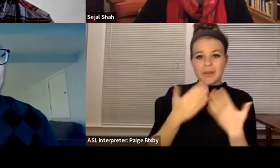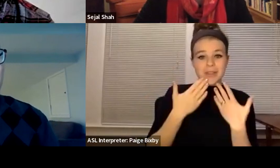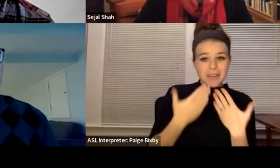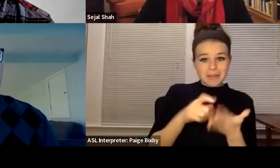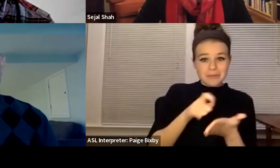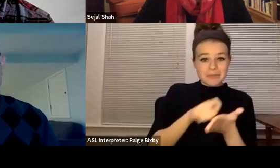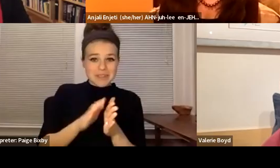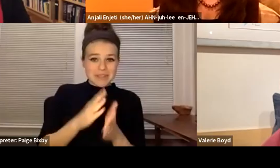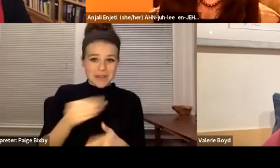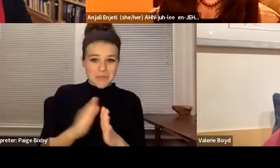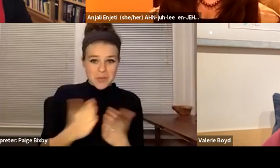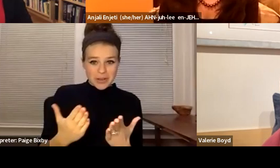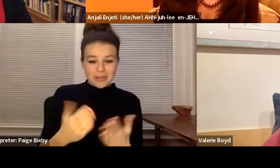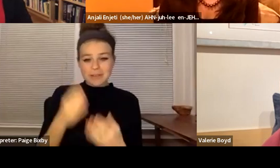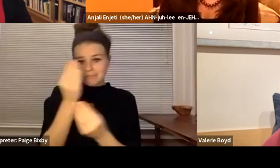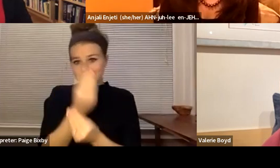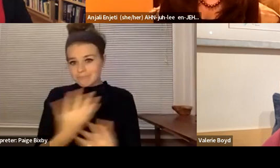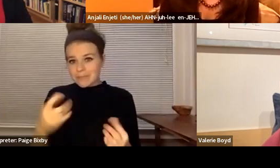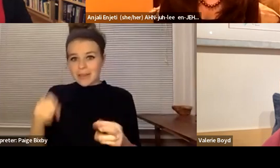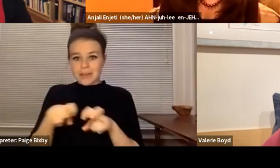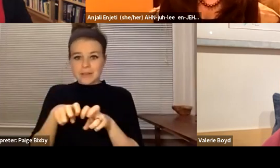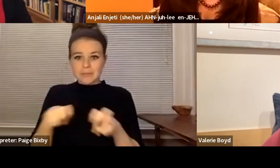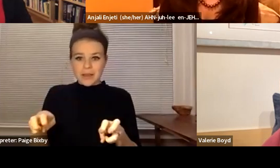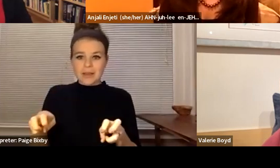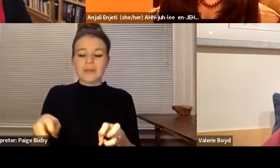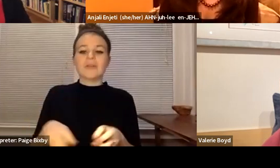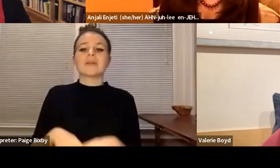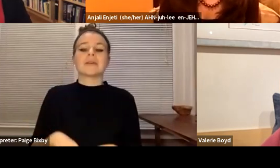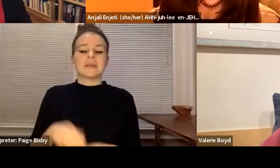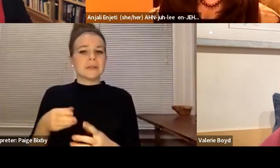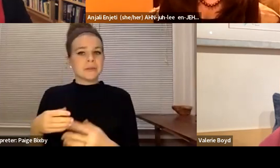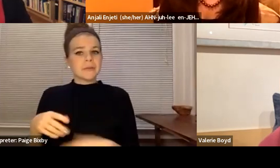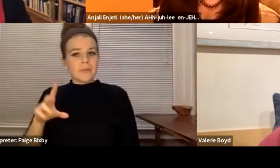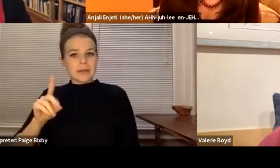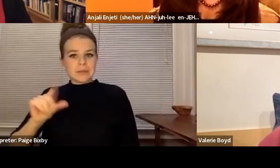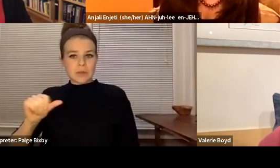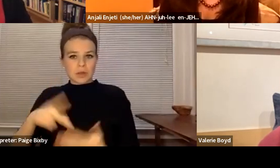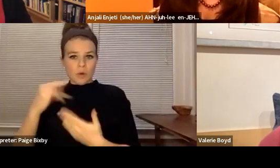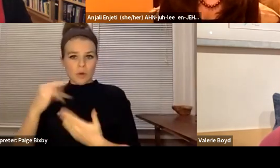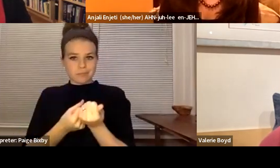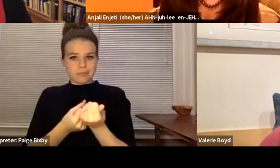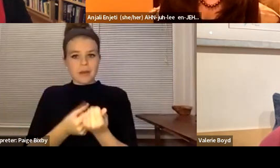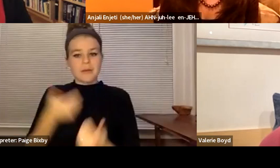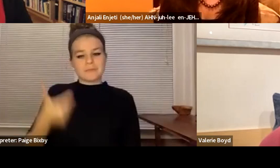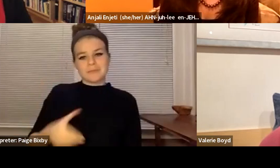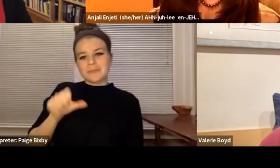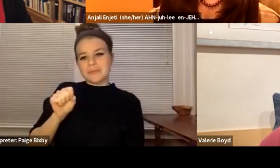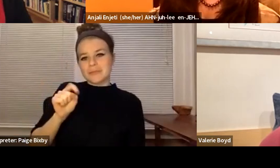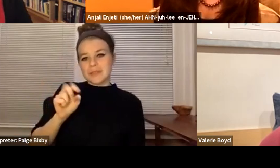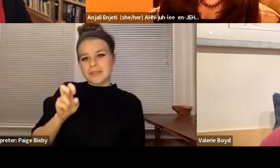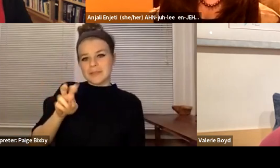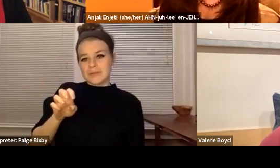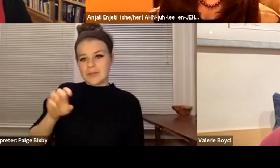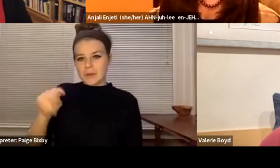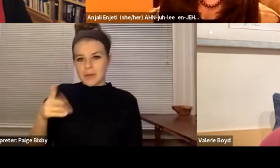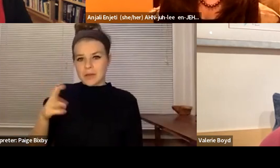Books and let everyone know that this panel is underwritten by the Disability Visibility Project. And again, my name is Steve Majors. My